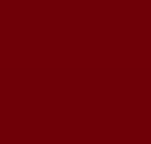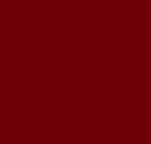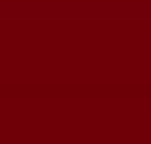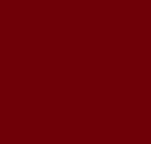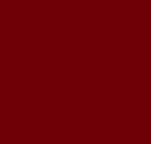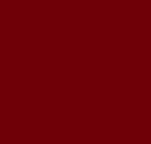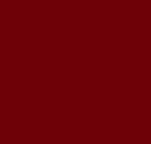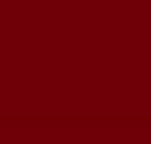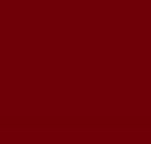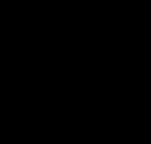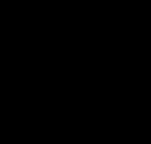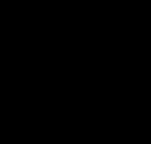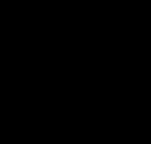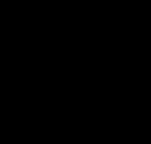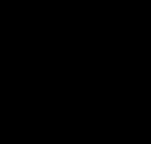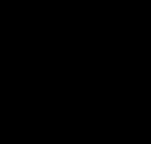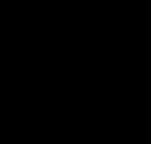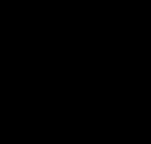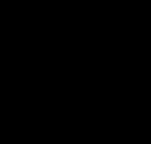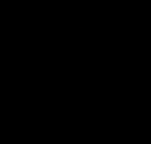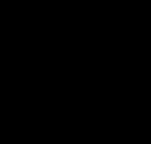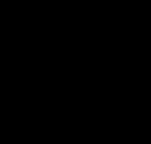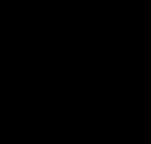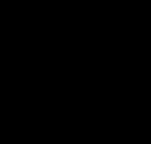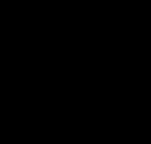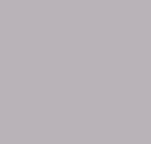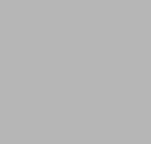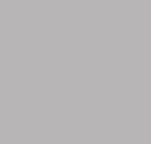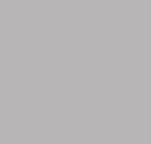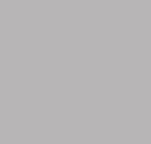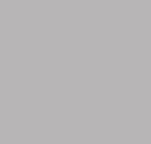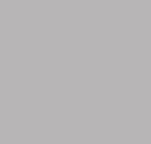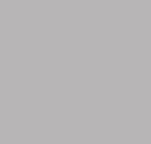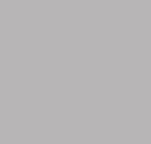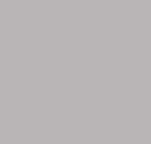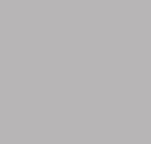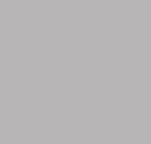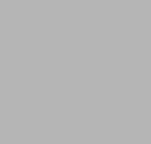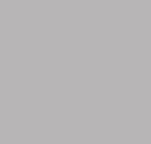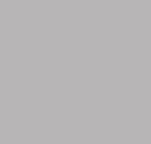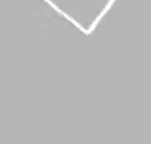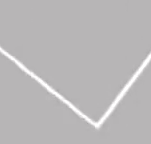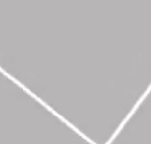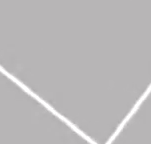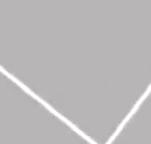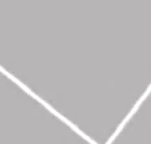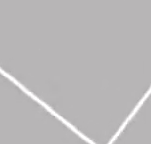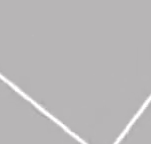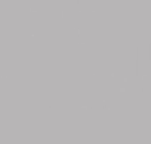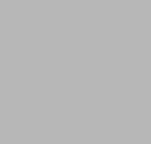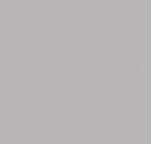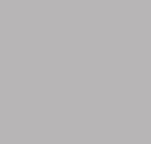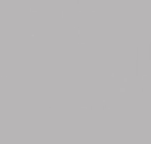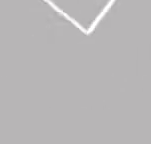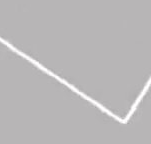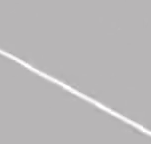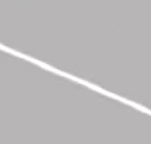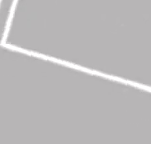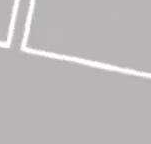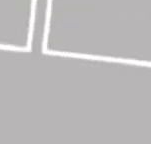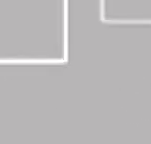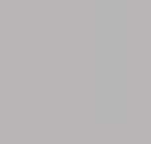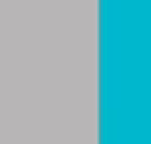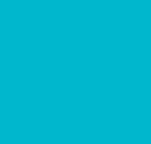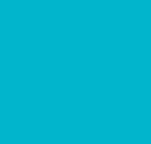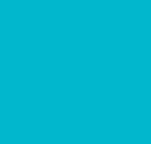Are you an aspiring candidate in the upcoming general elections? Do you want your agenda and manifesto to reach your voters